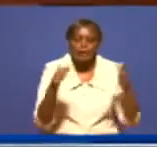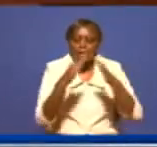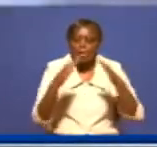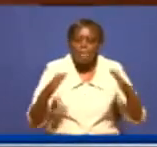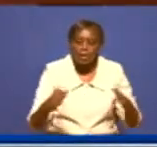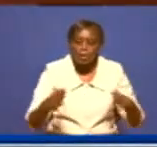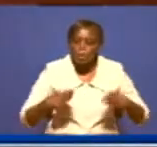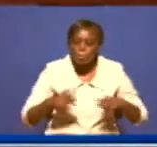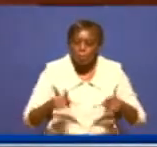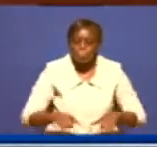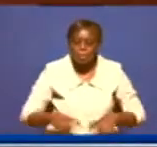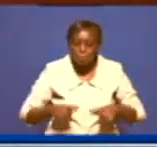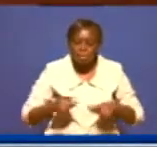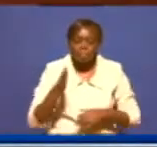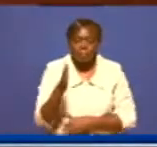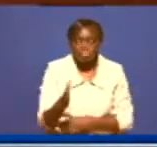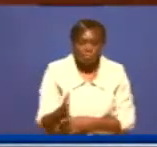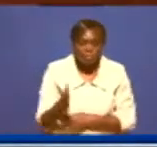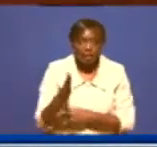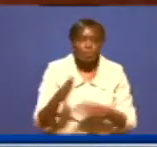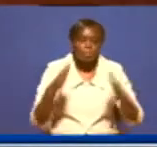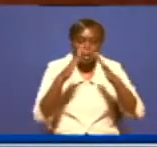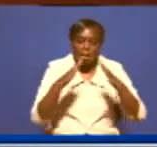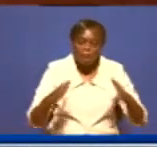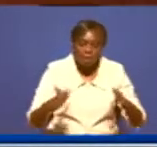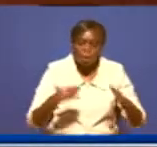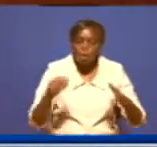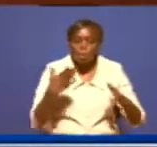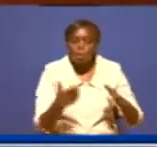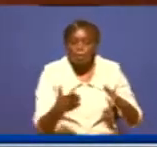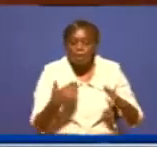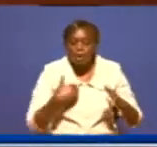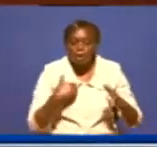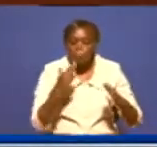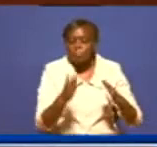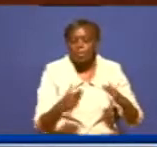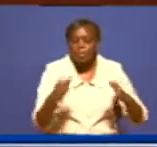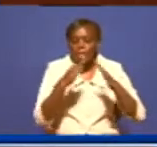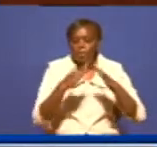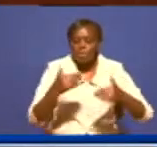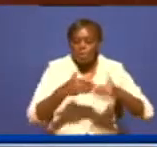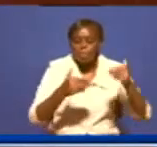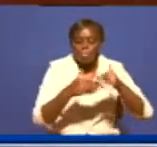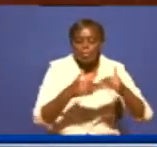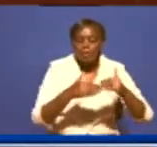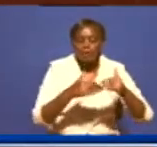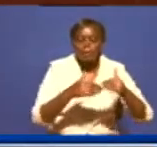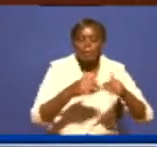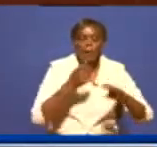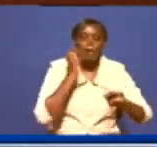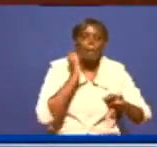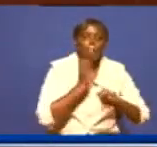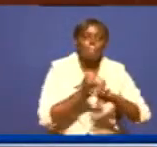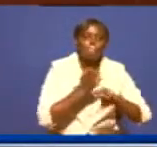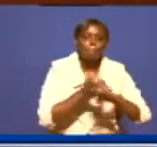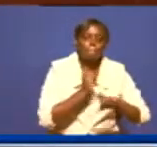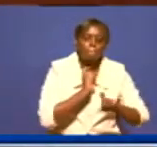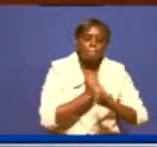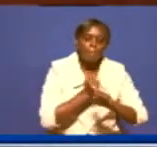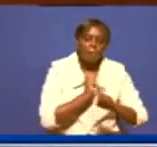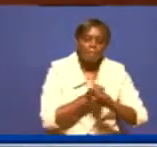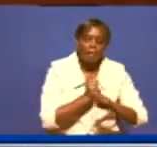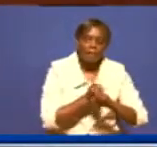People who live in railway houses, you go there, there is a railway house, but they have started building a babati. They have relocated all their